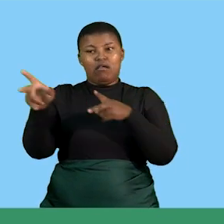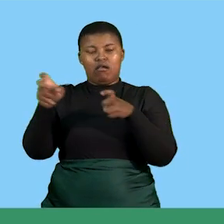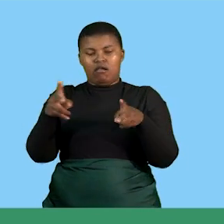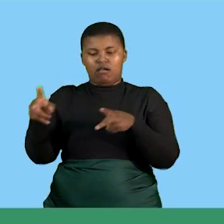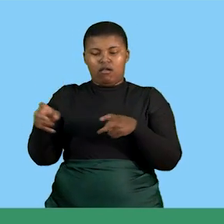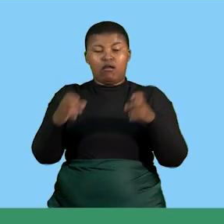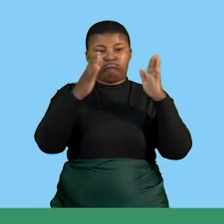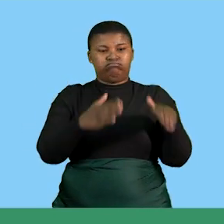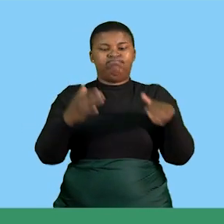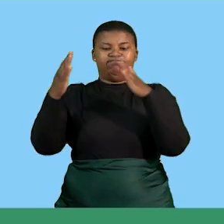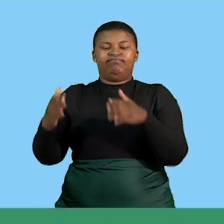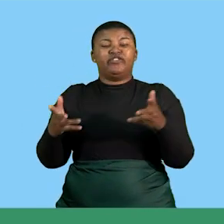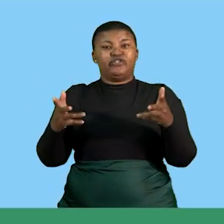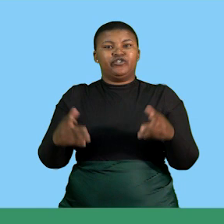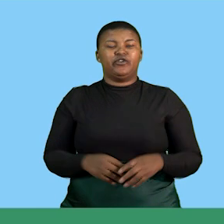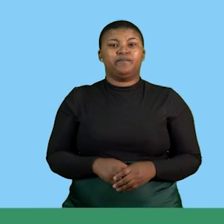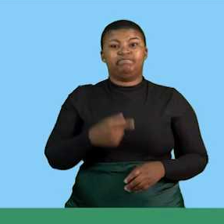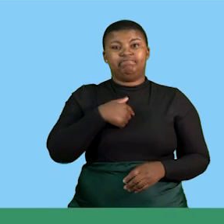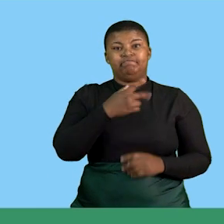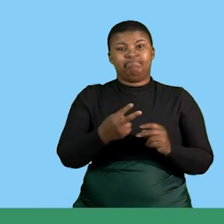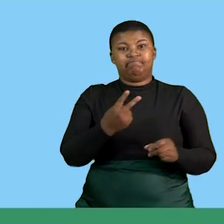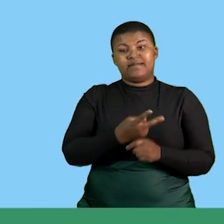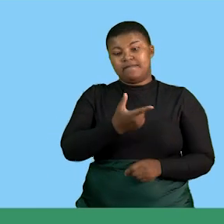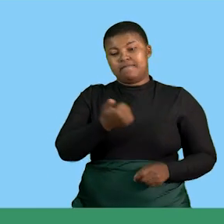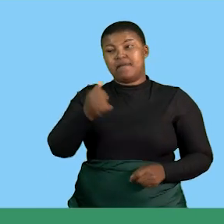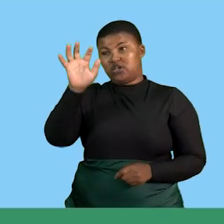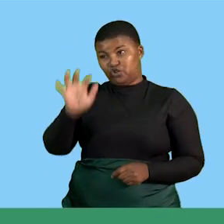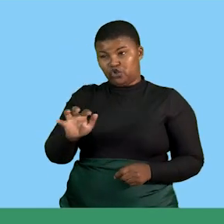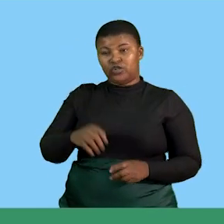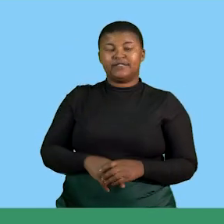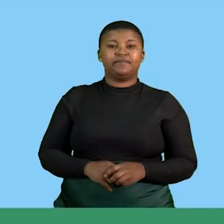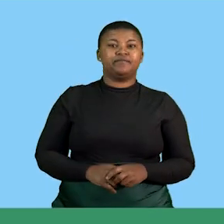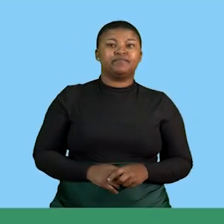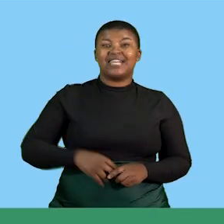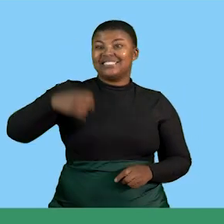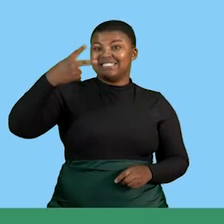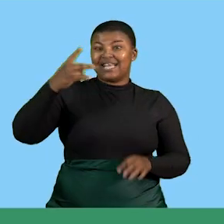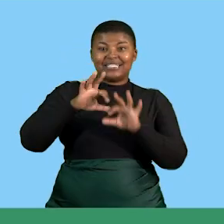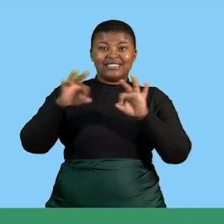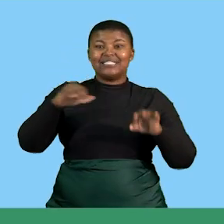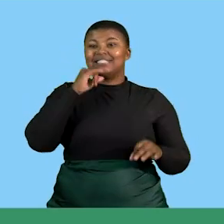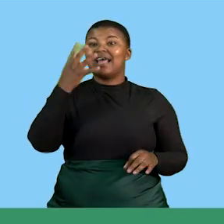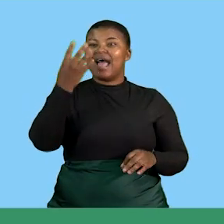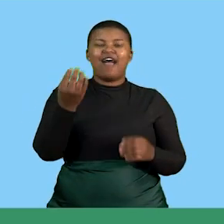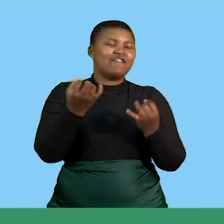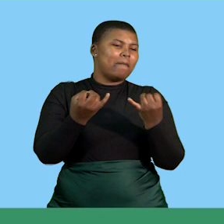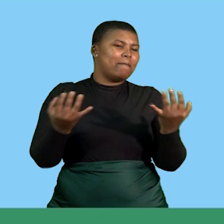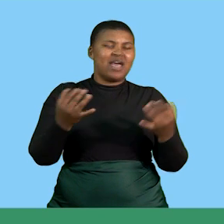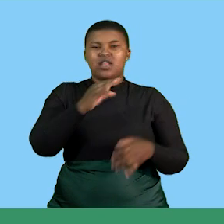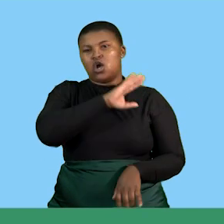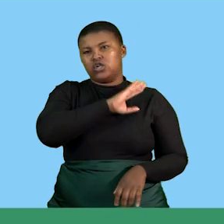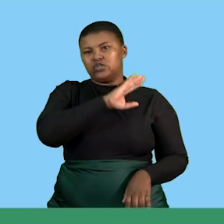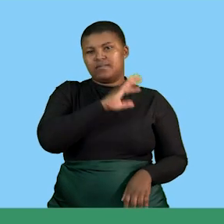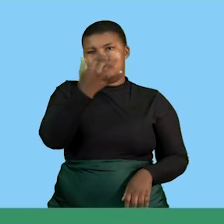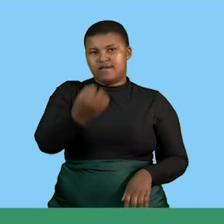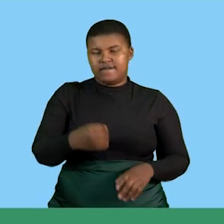the second. So when we refer back to our scenario, the second sentence says she has many